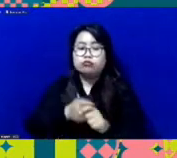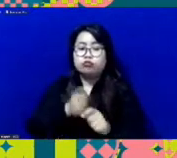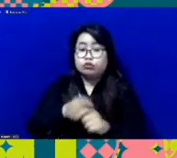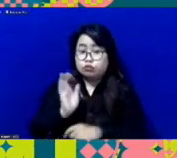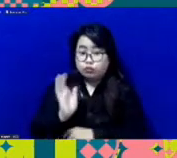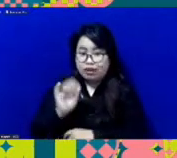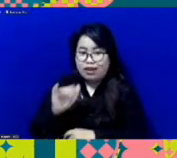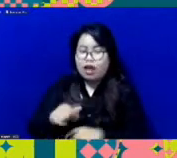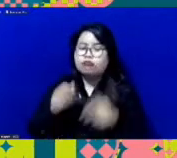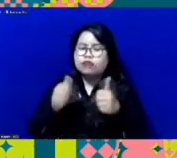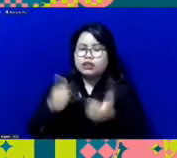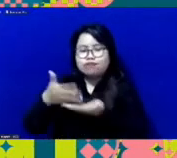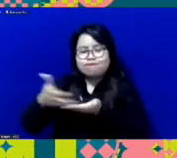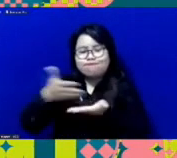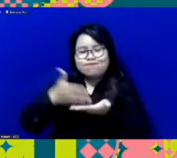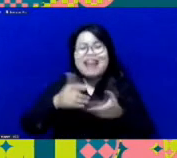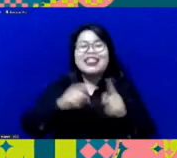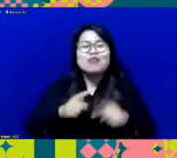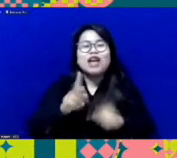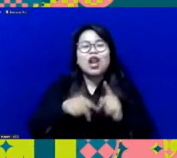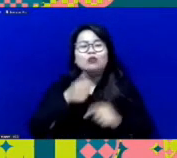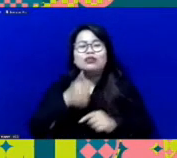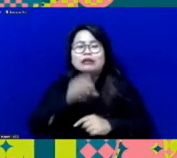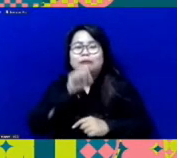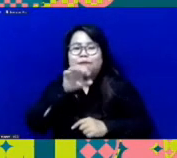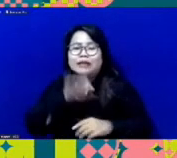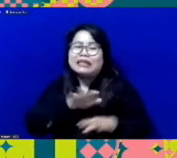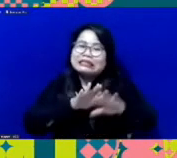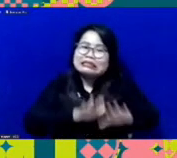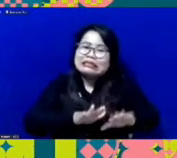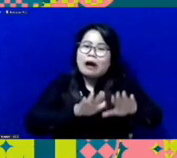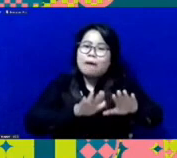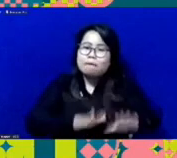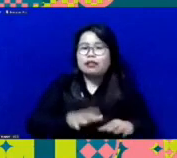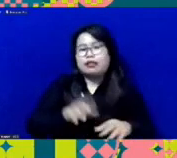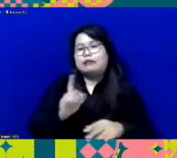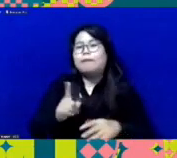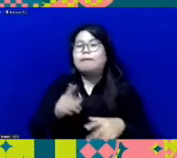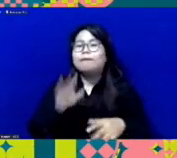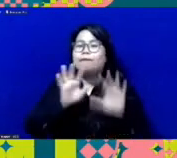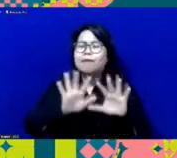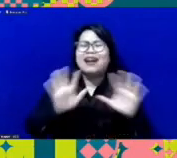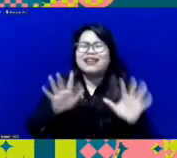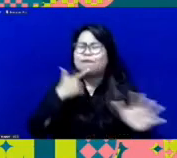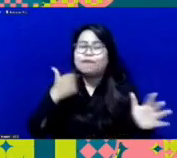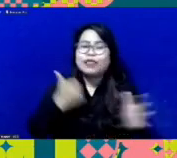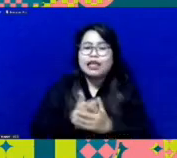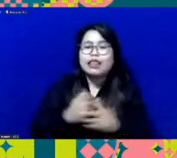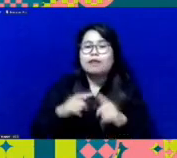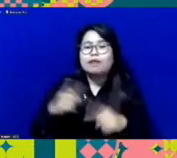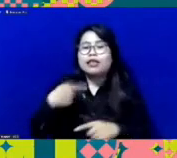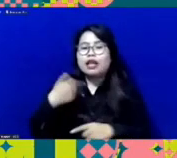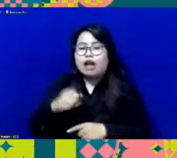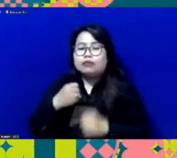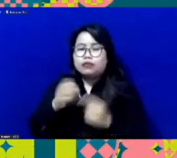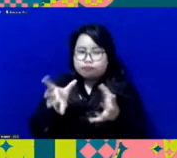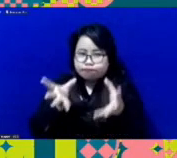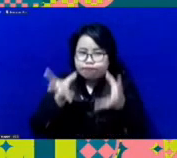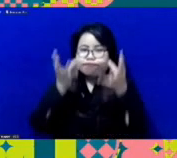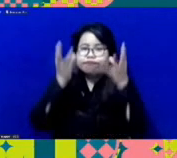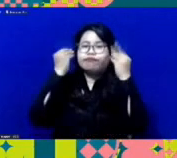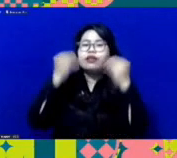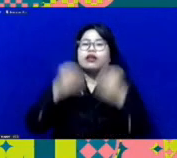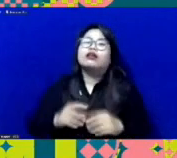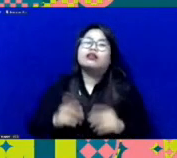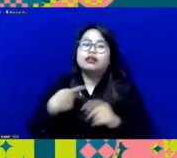Because you're saying so much good stuff that we're not catching it. Okay. So we try to understand what